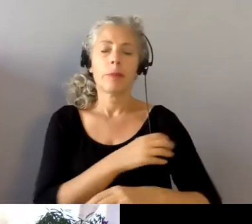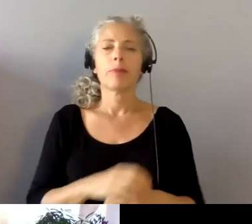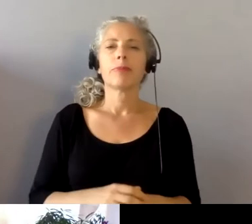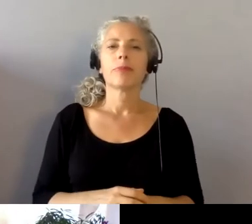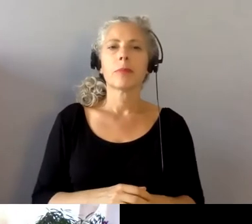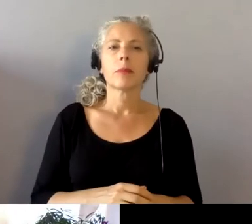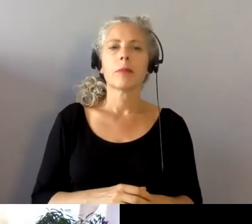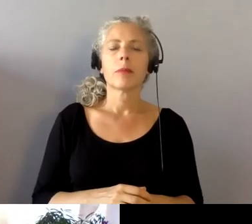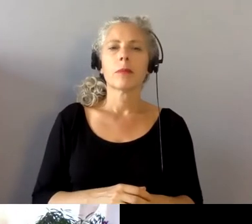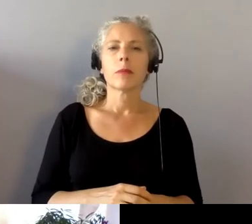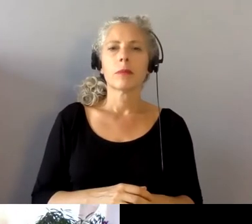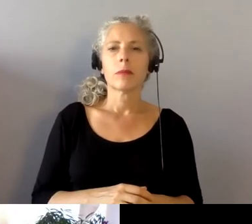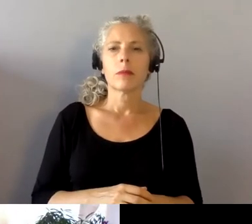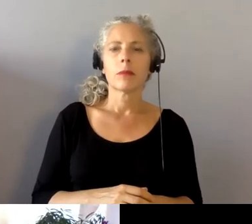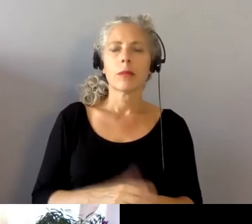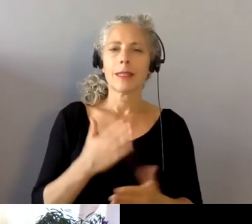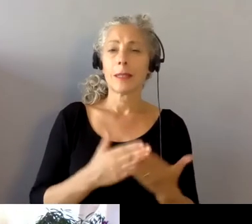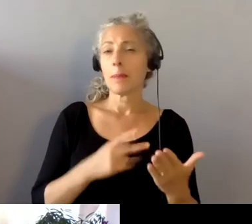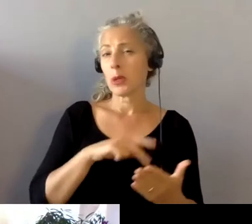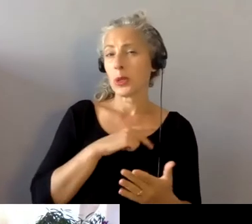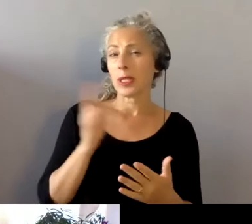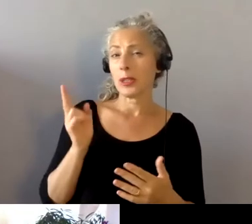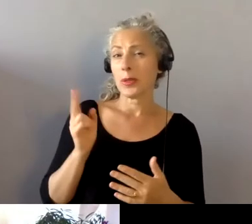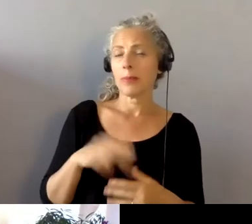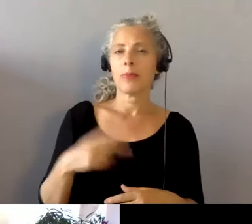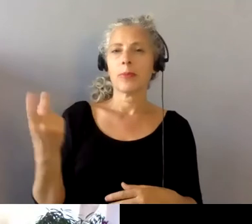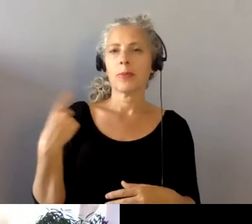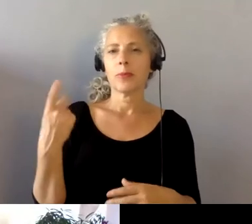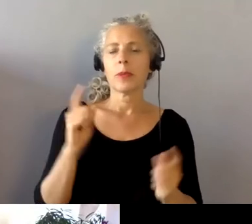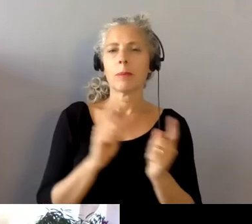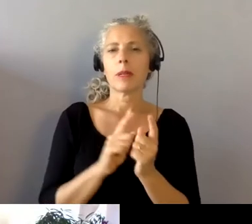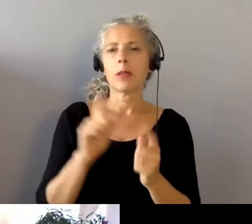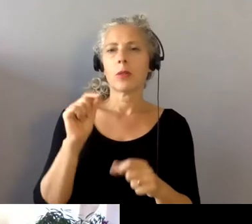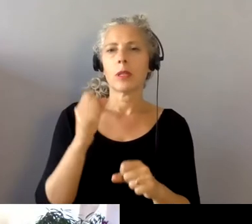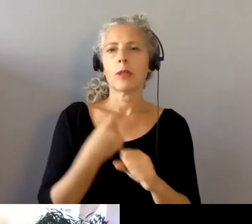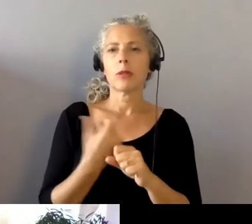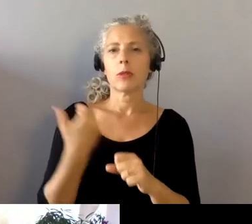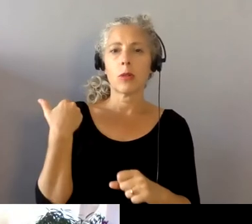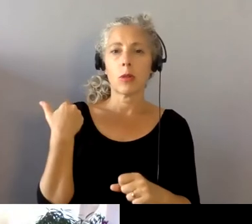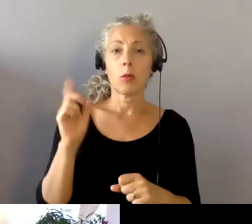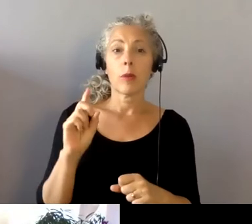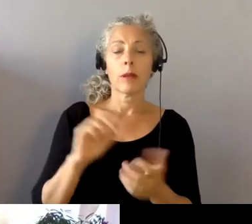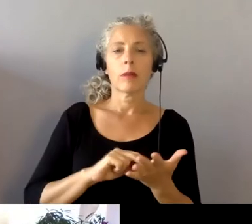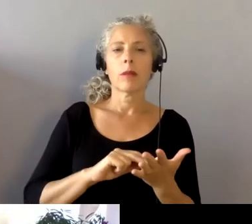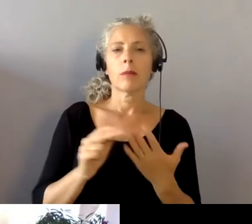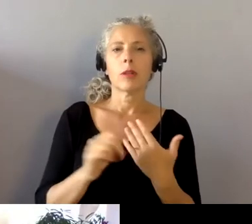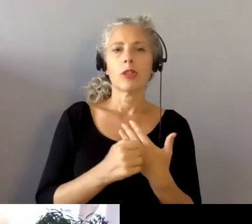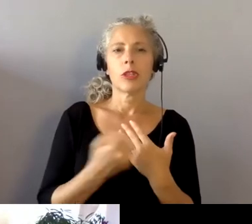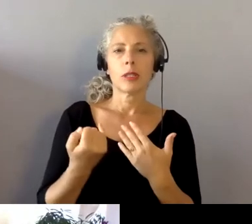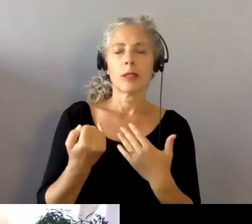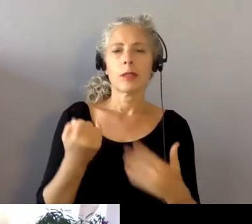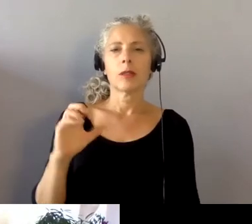offer a little bit of personal history, Julie and I met over 20 years ago at the Project, Christian